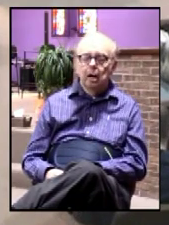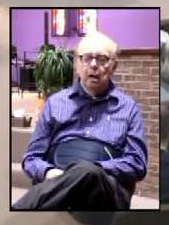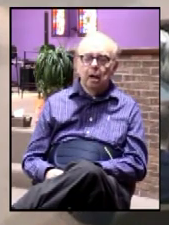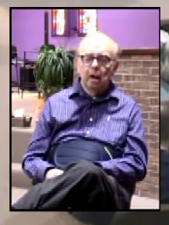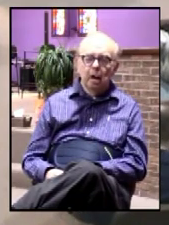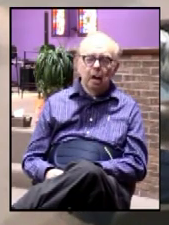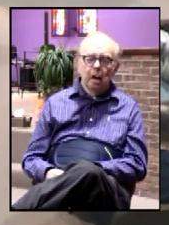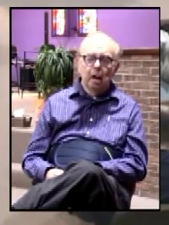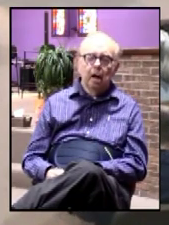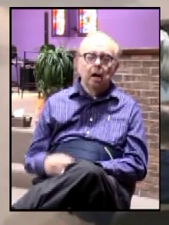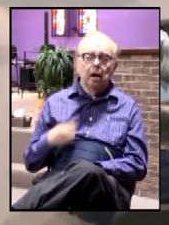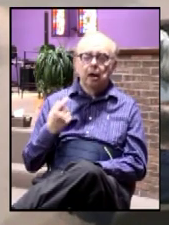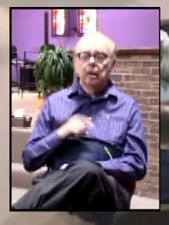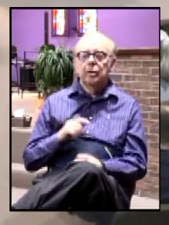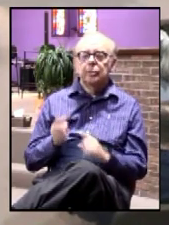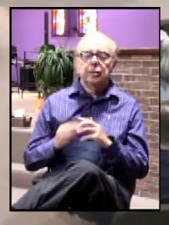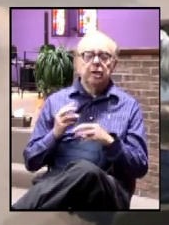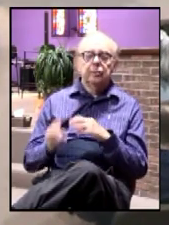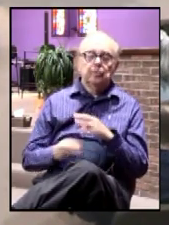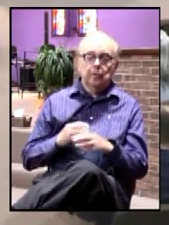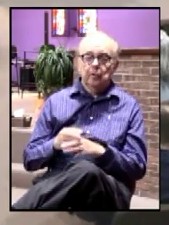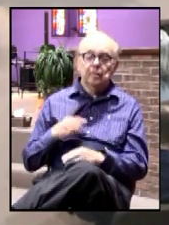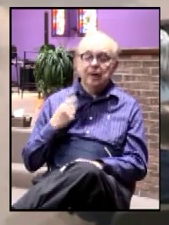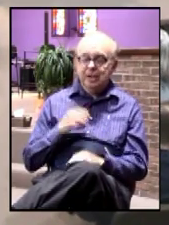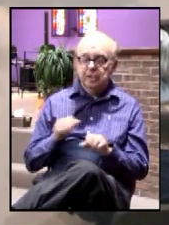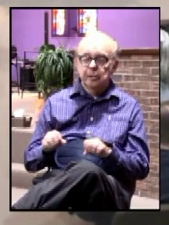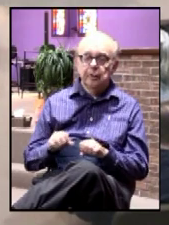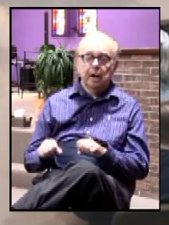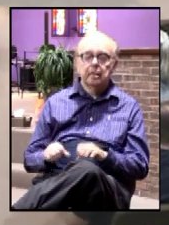So why? So we can change the world